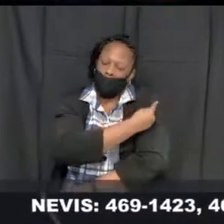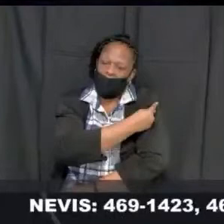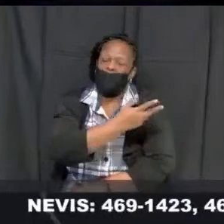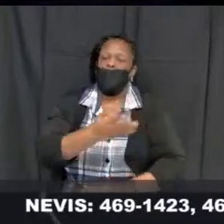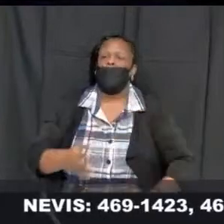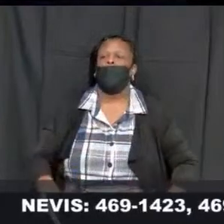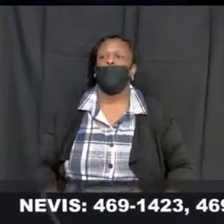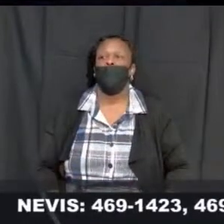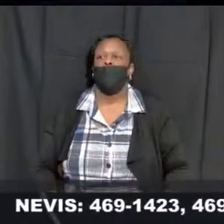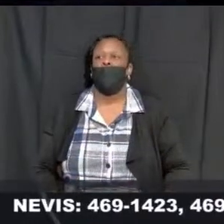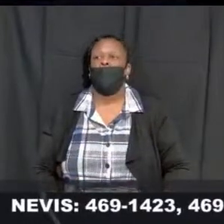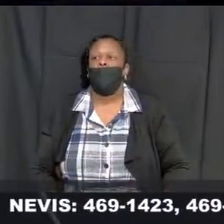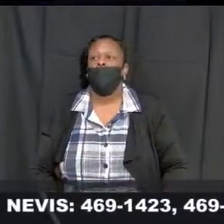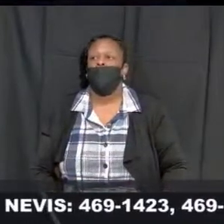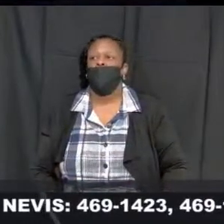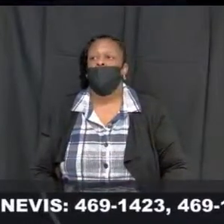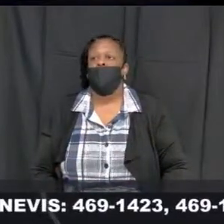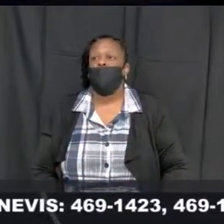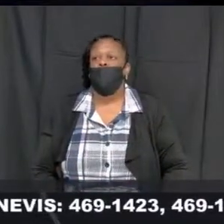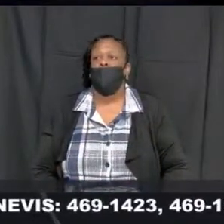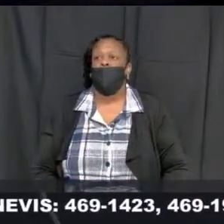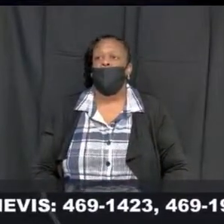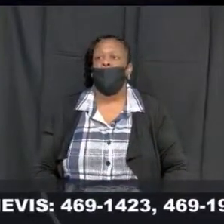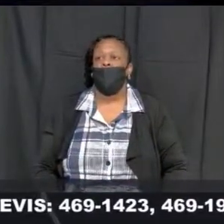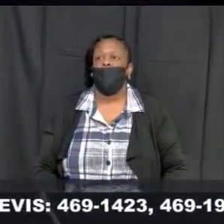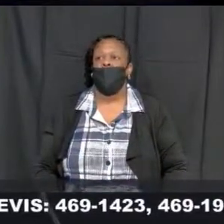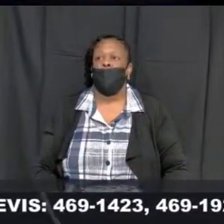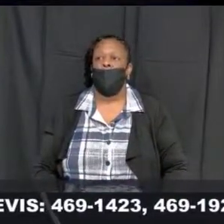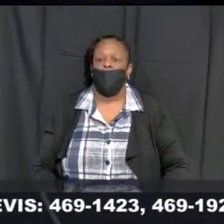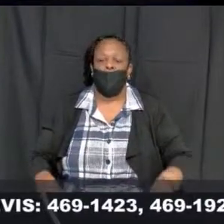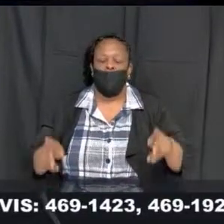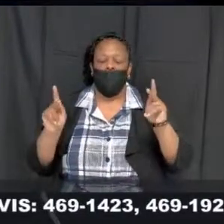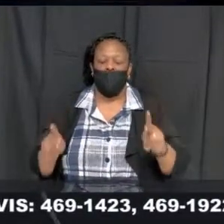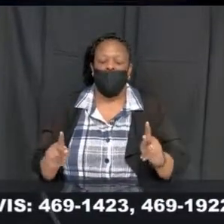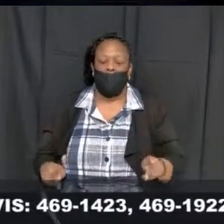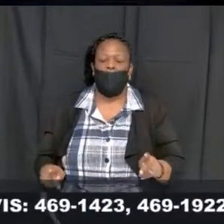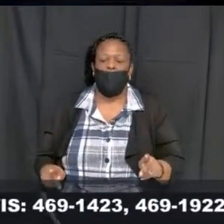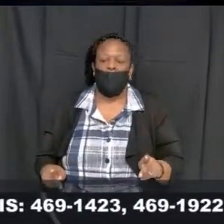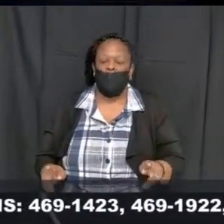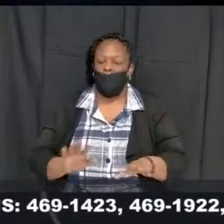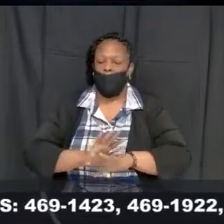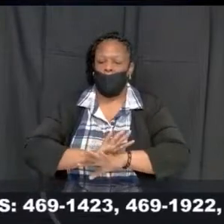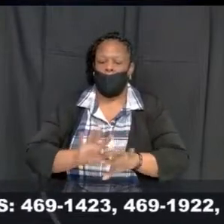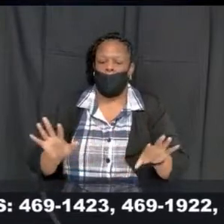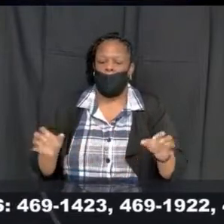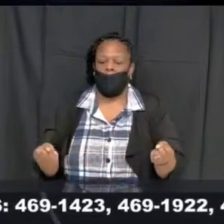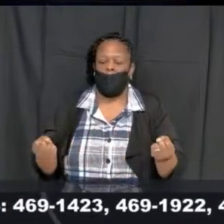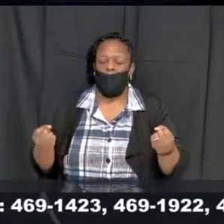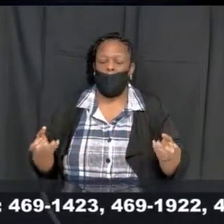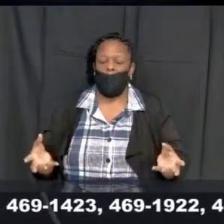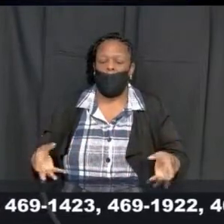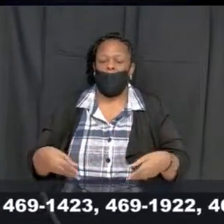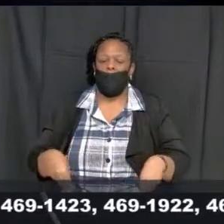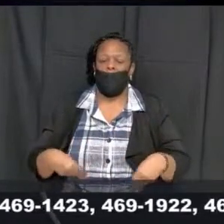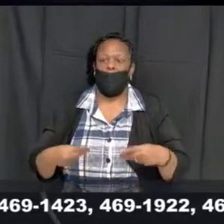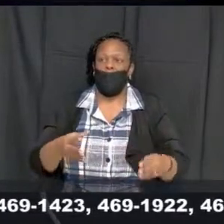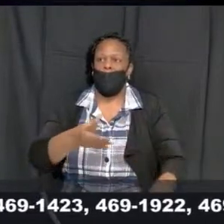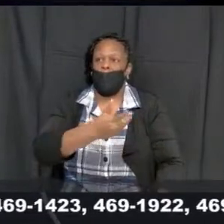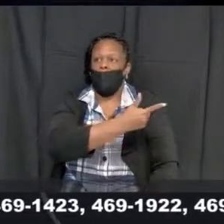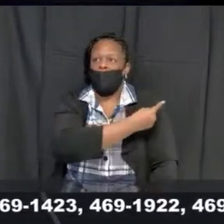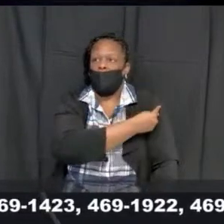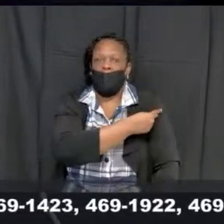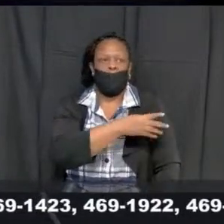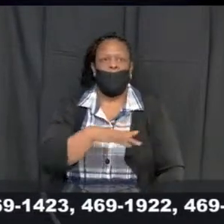And the outcry is that the ordinary man and woman do not want to accept the vaccine because they are